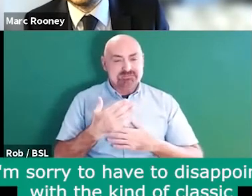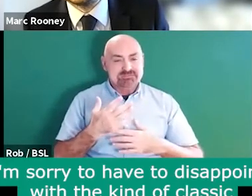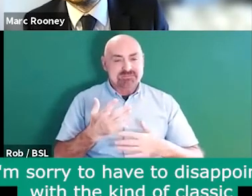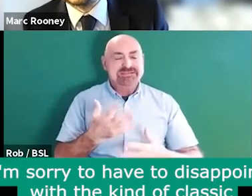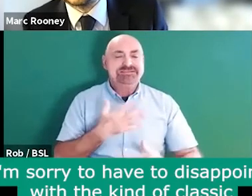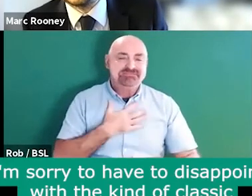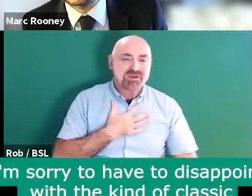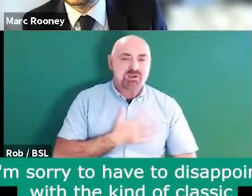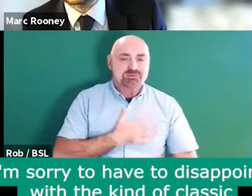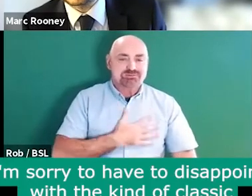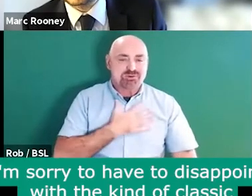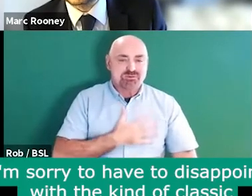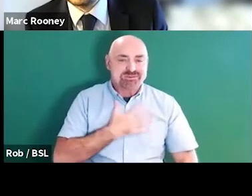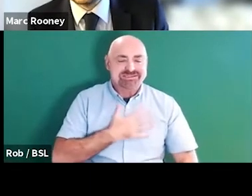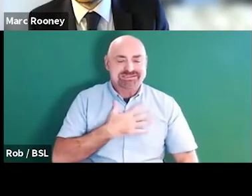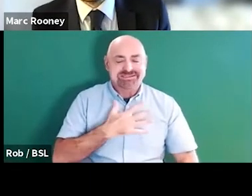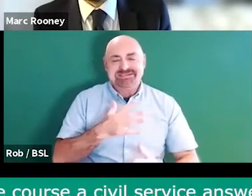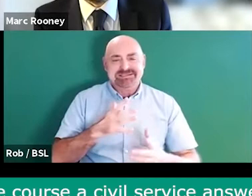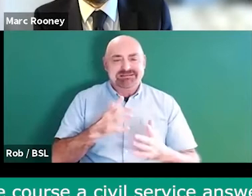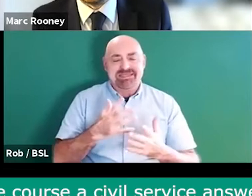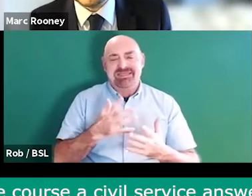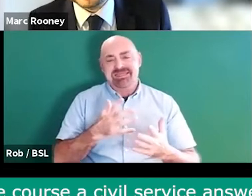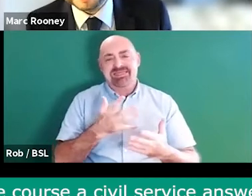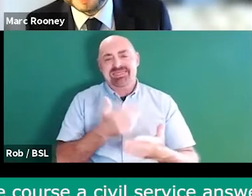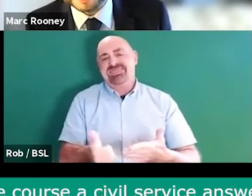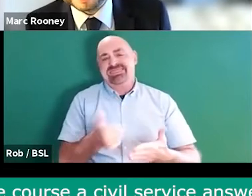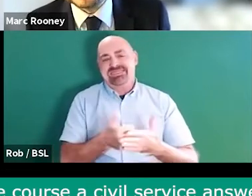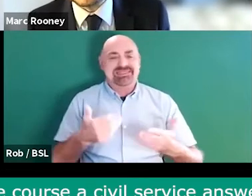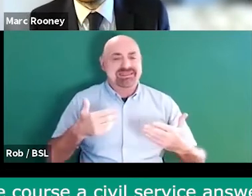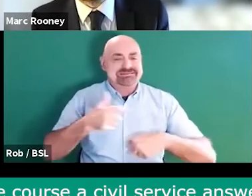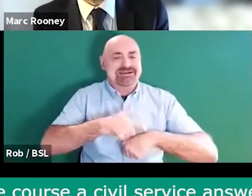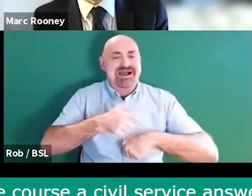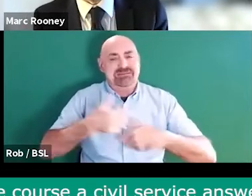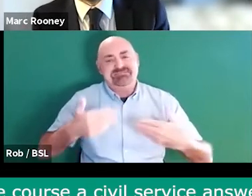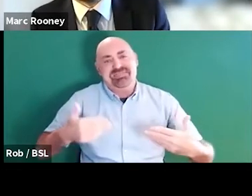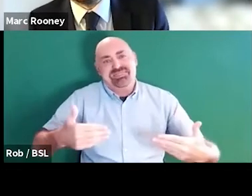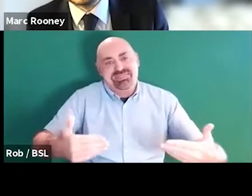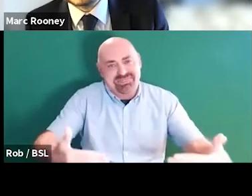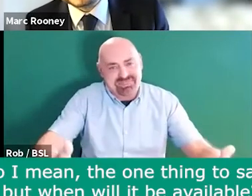disappoint with a kind of classic in due course civil